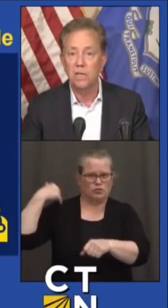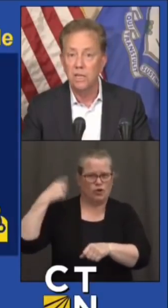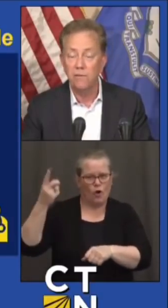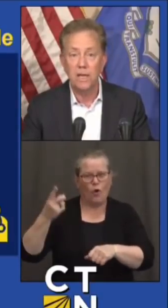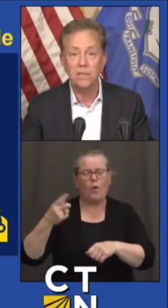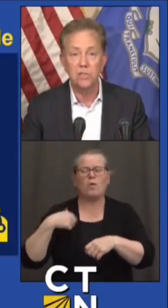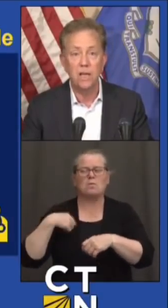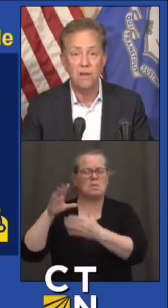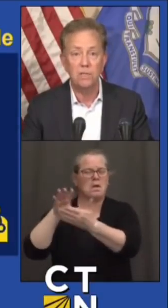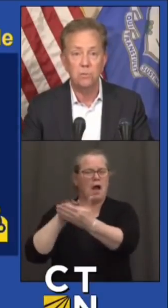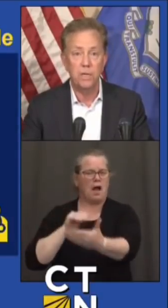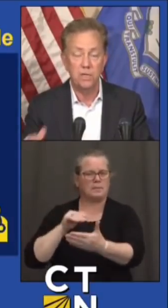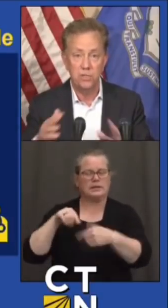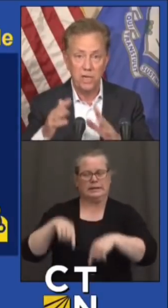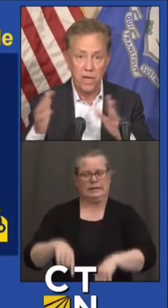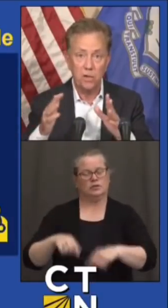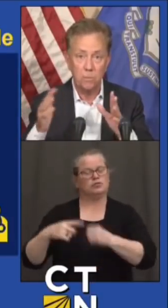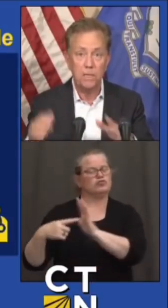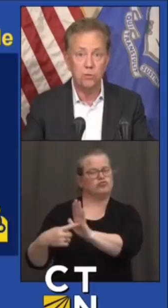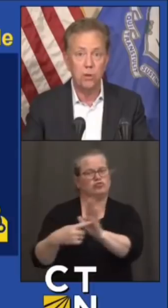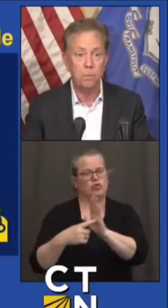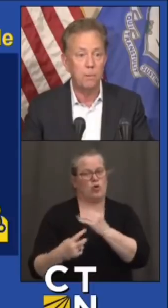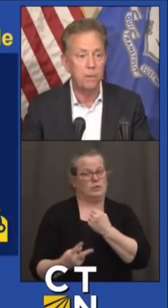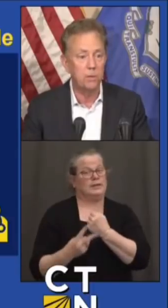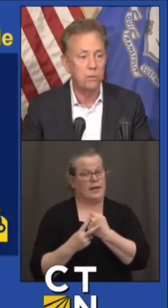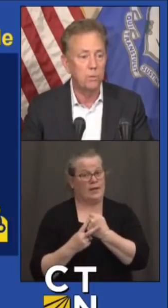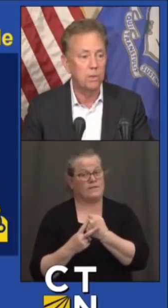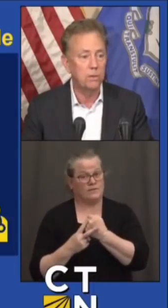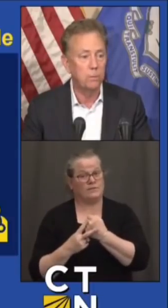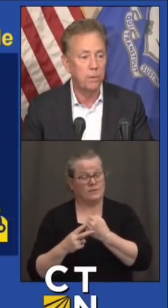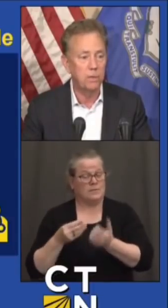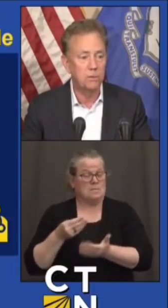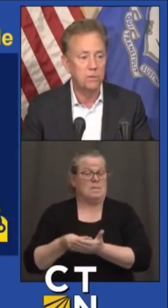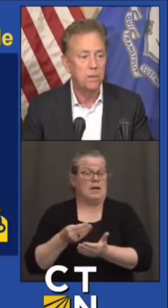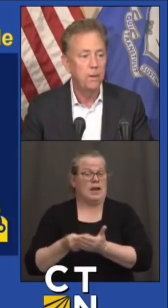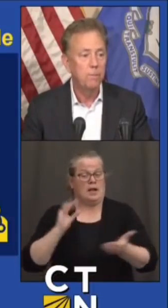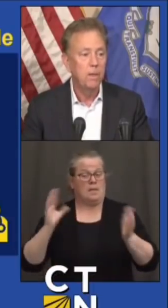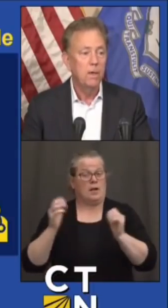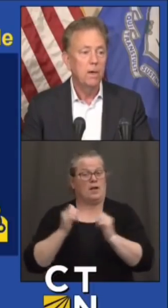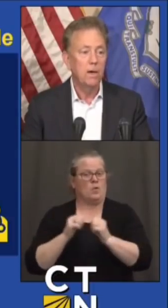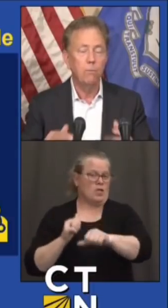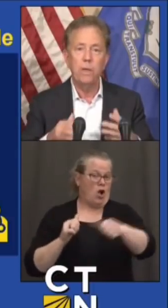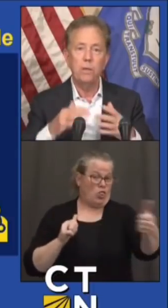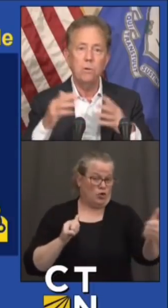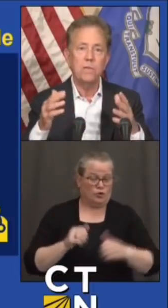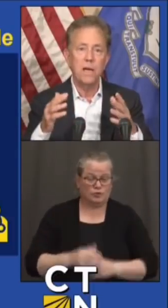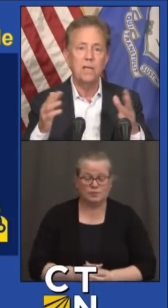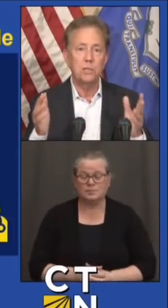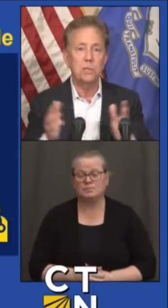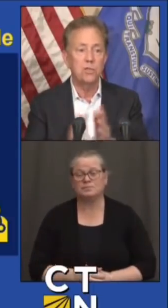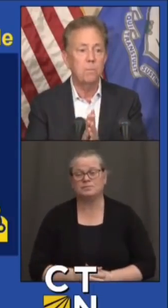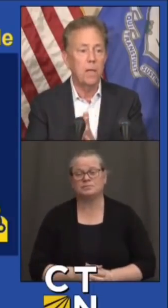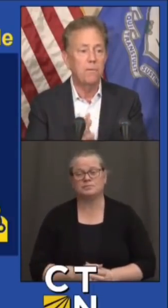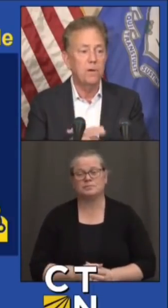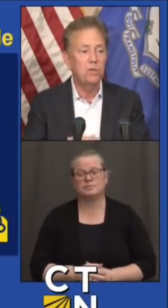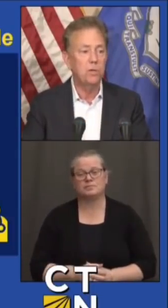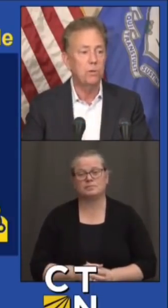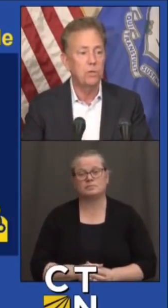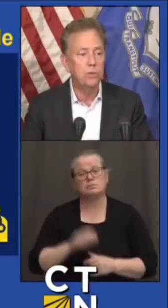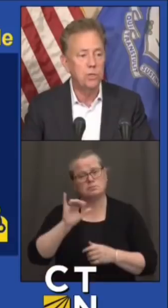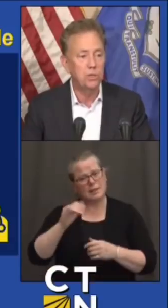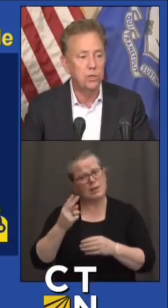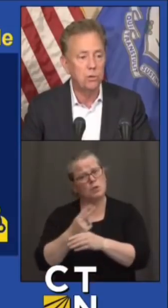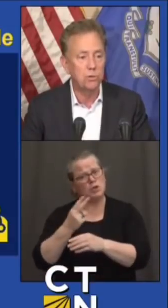representing significant savings, where you can see how you measure up compared to your peers. We use that as some